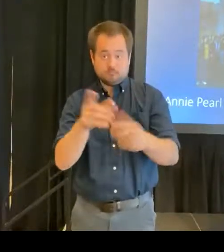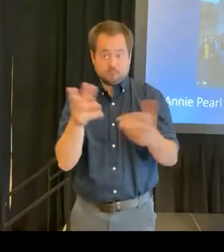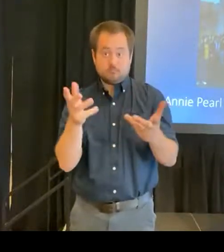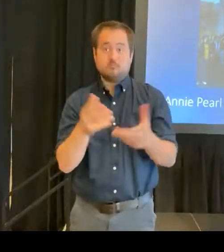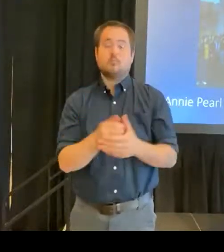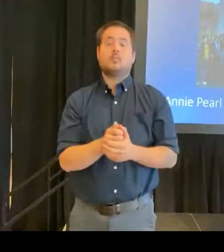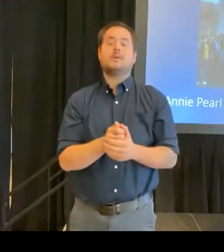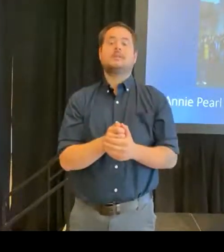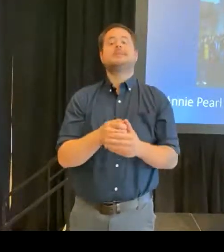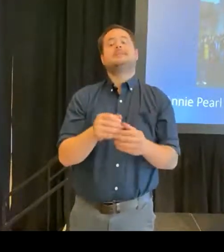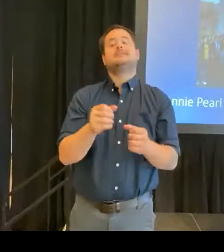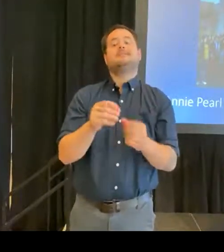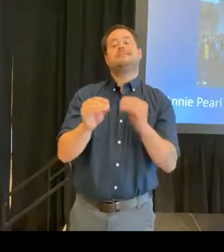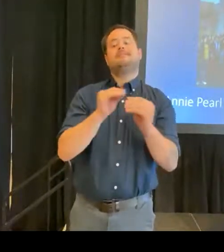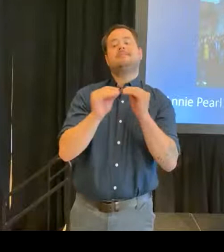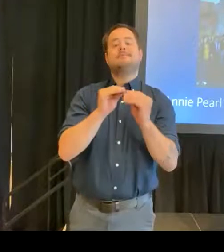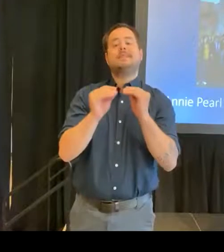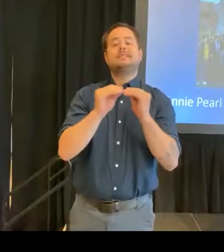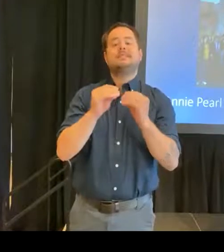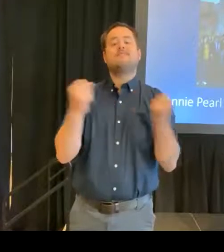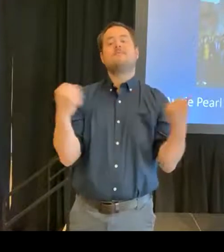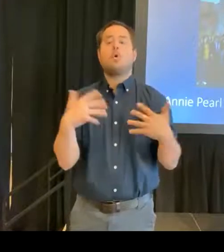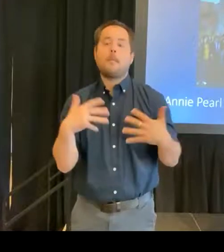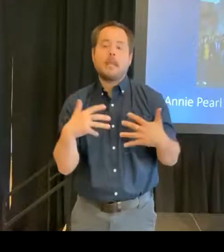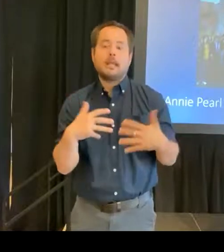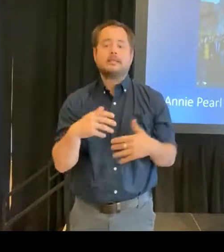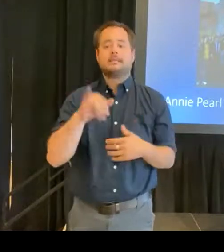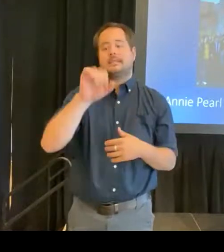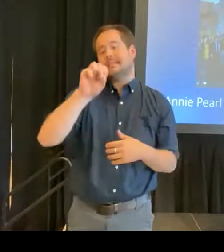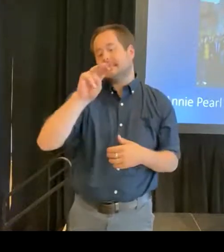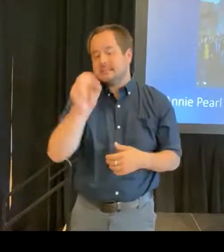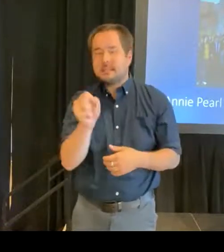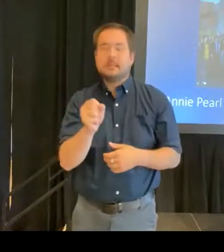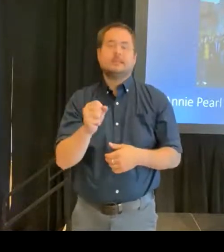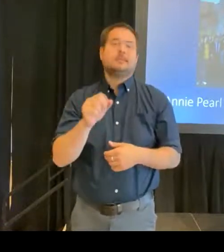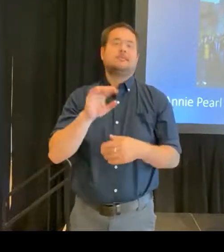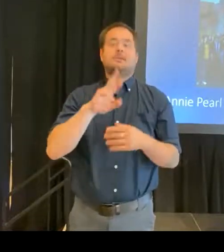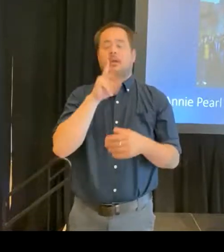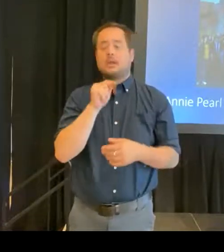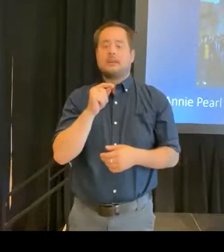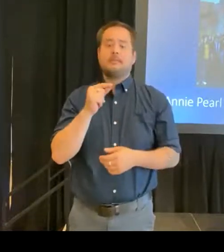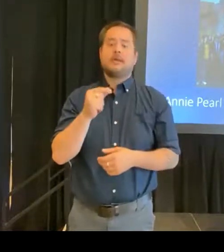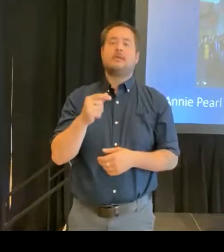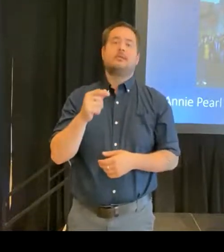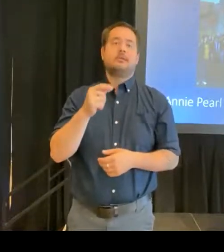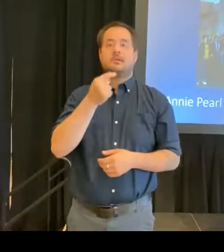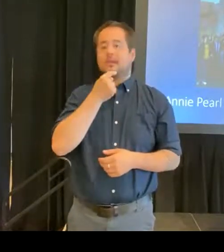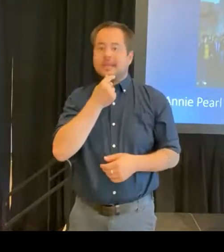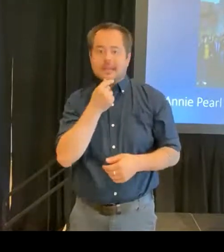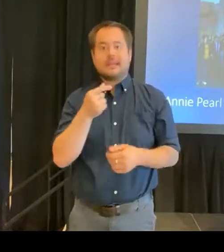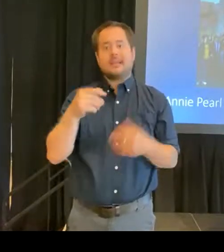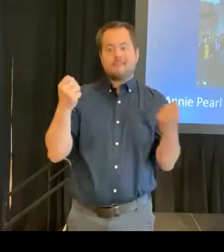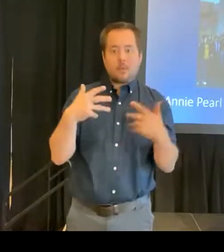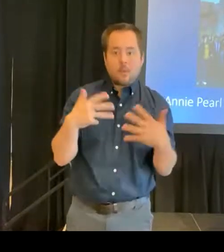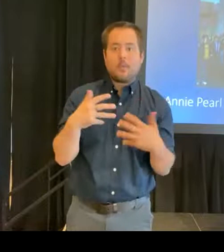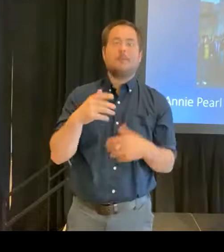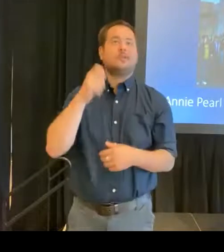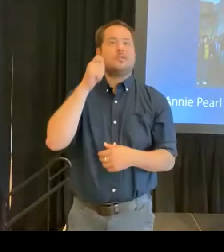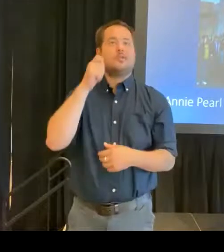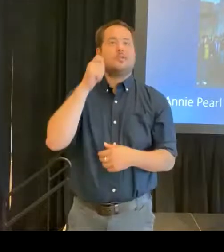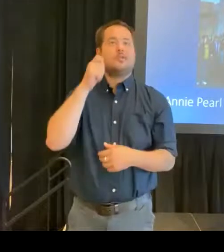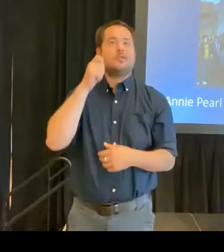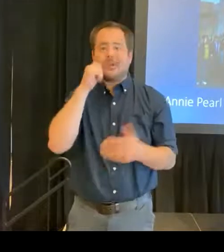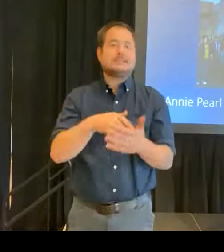isms and the phobias, right? I'm talking about homophobia, transphobia, I'm talking about xenophobia, I'm talking about racism,